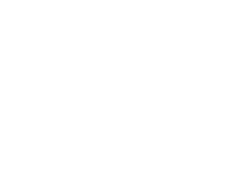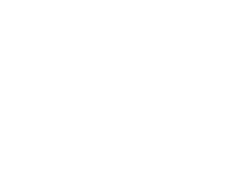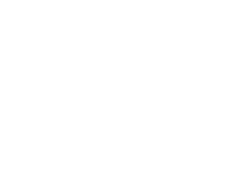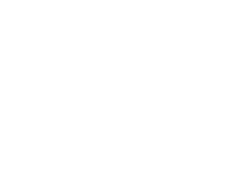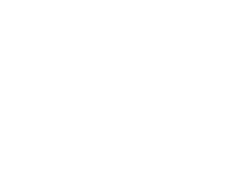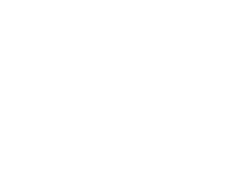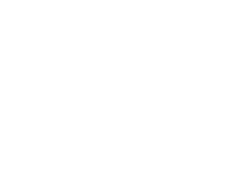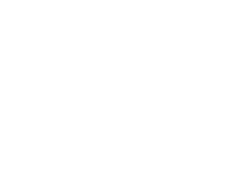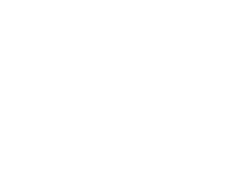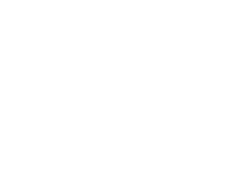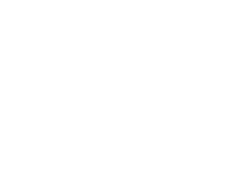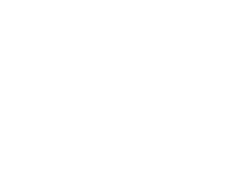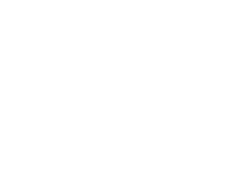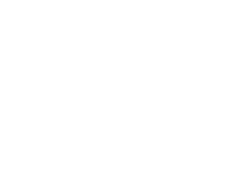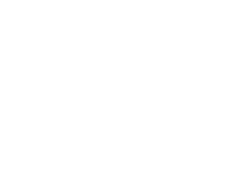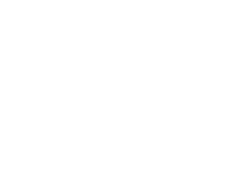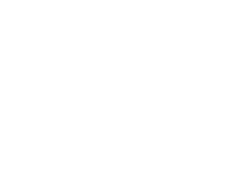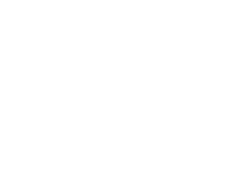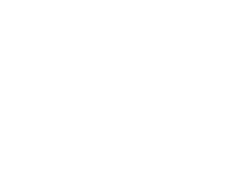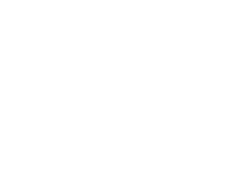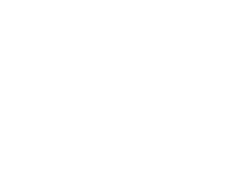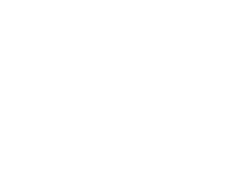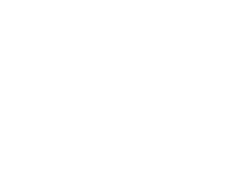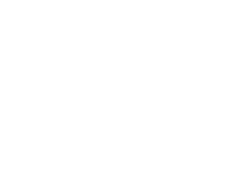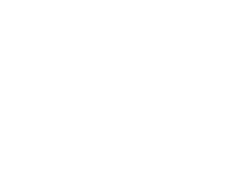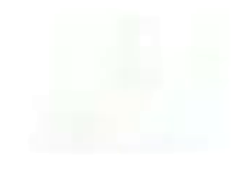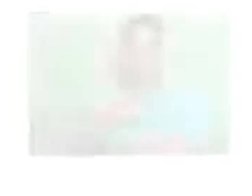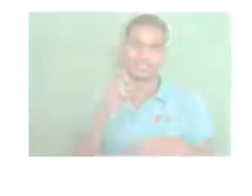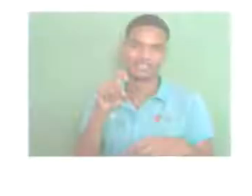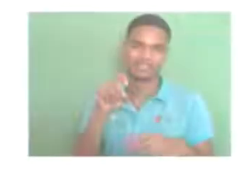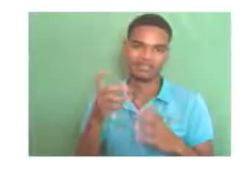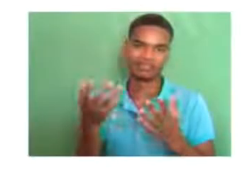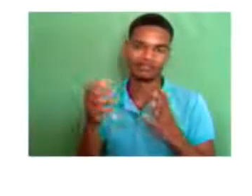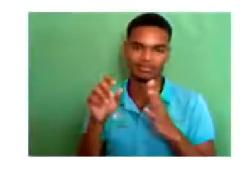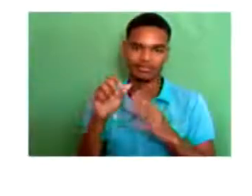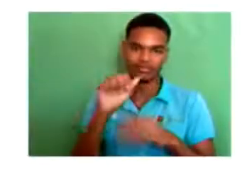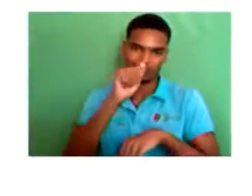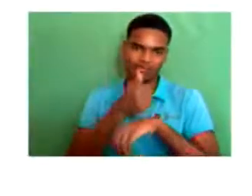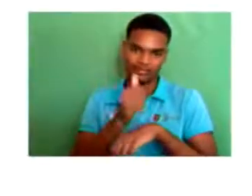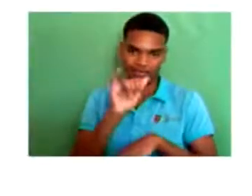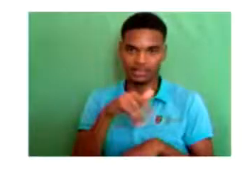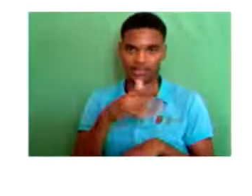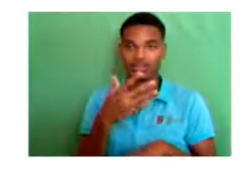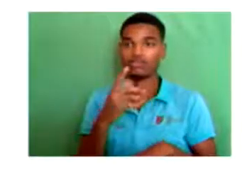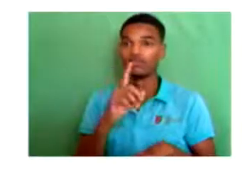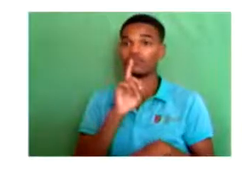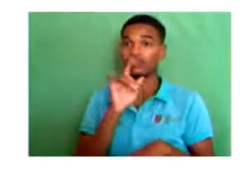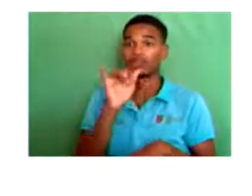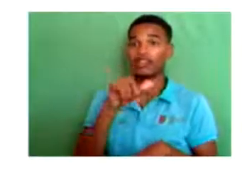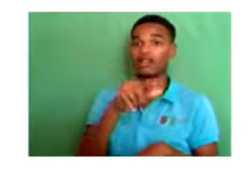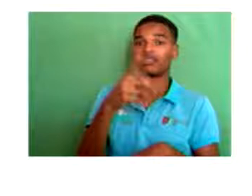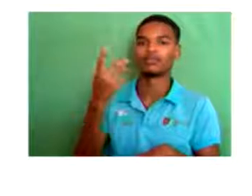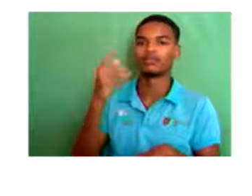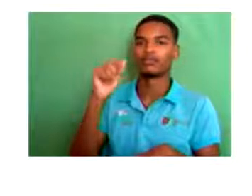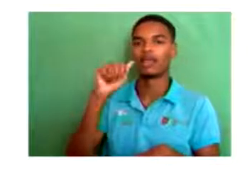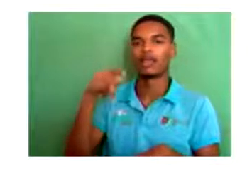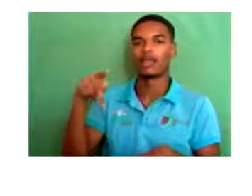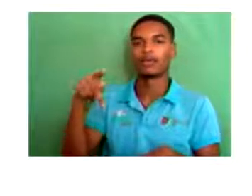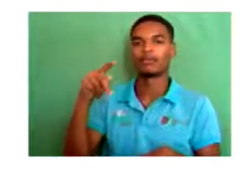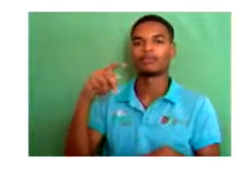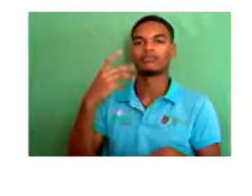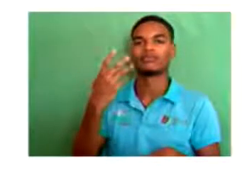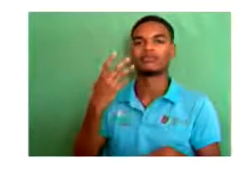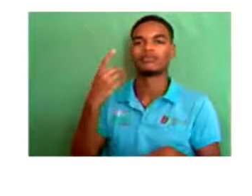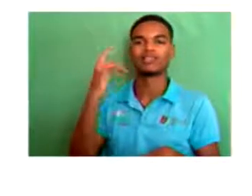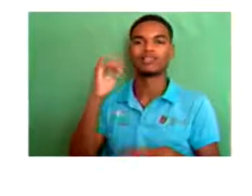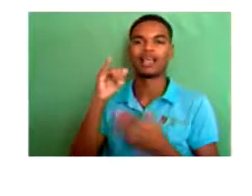for this service. We need to standardize that. Advanced Emergency Information is an app-based urgent information messaging